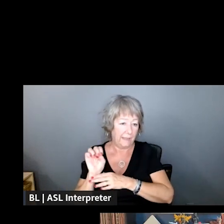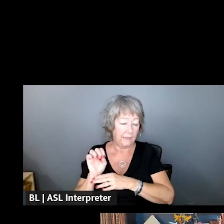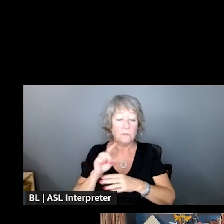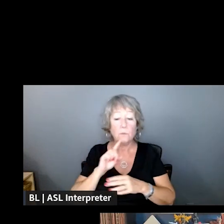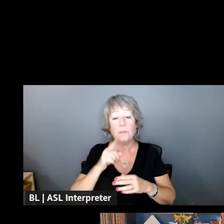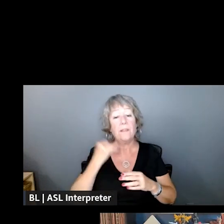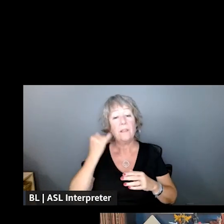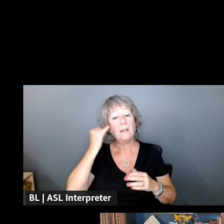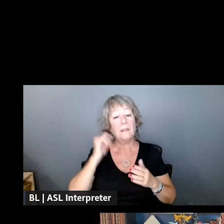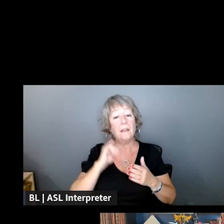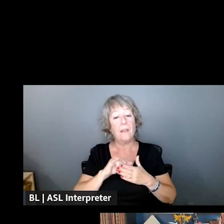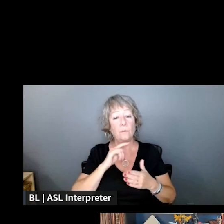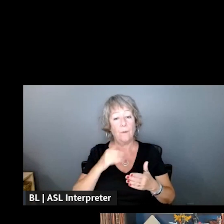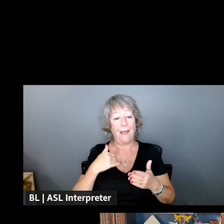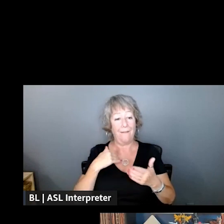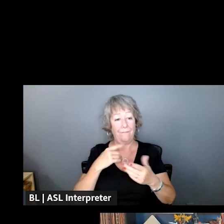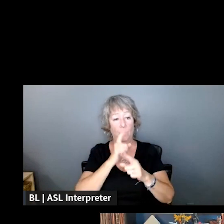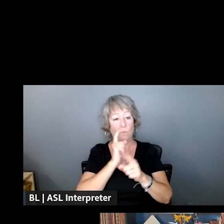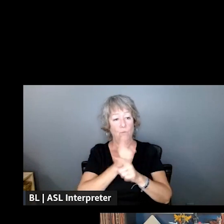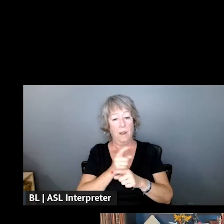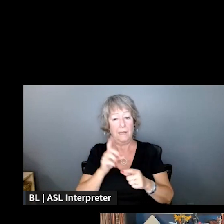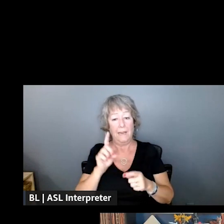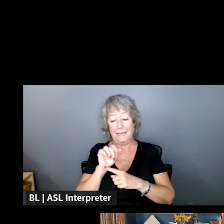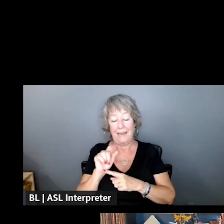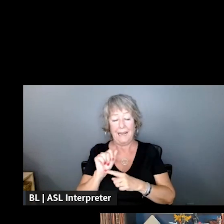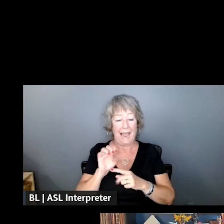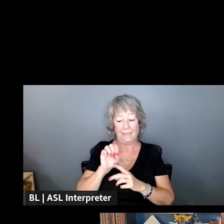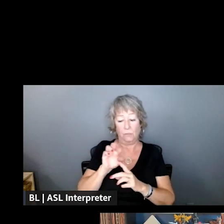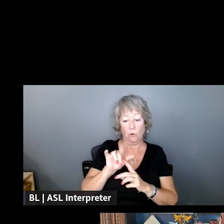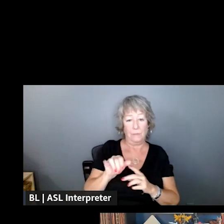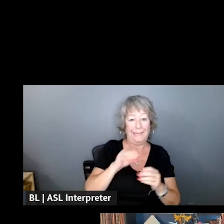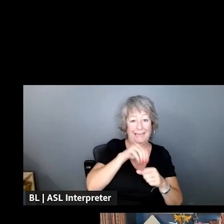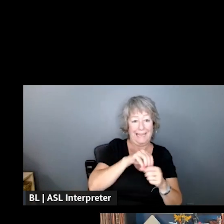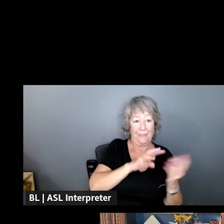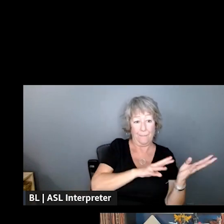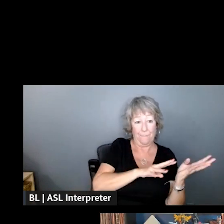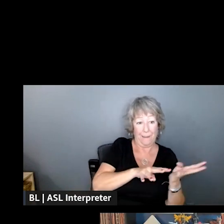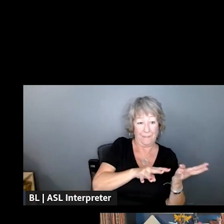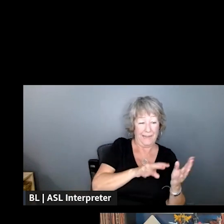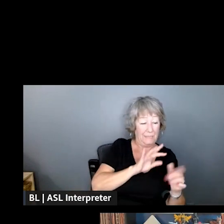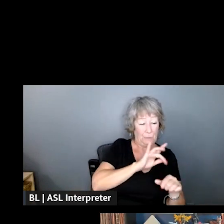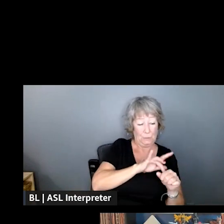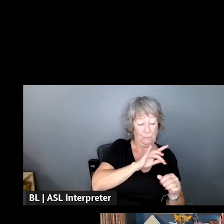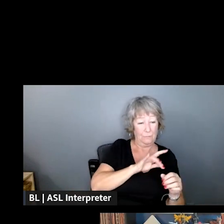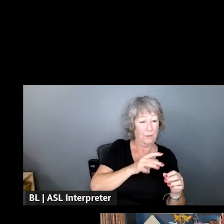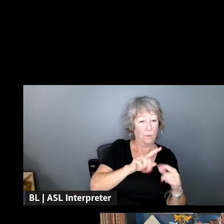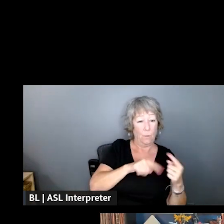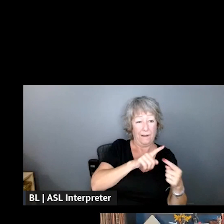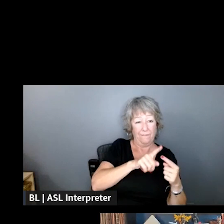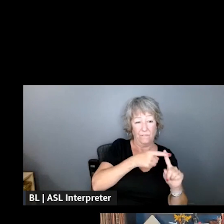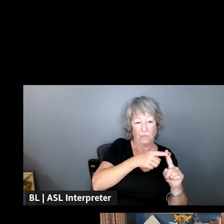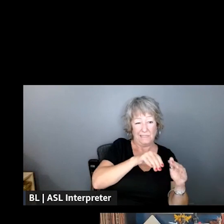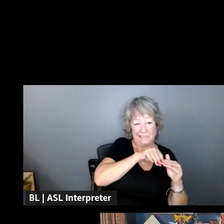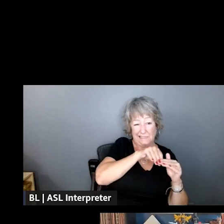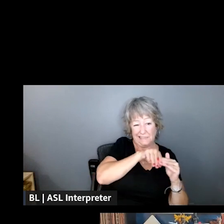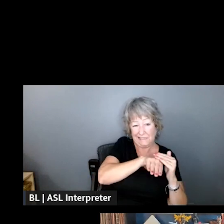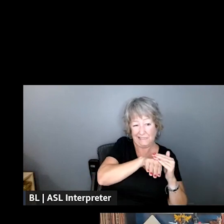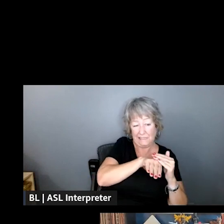your data in the right shape as early as you can in your pipeline is really an important piece, so